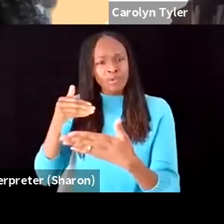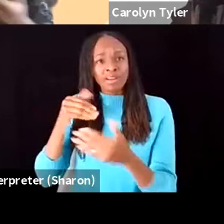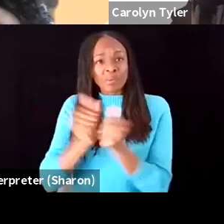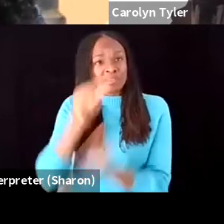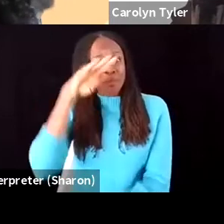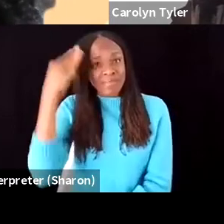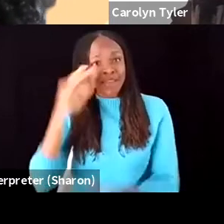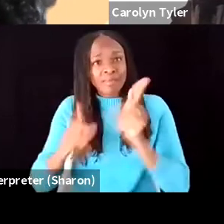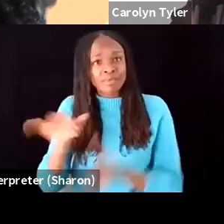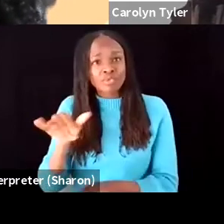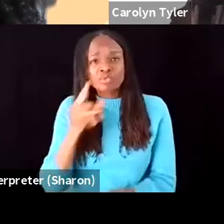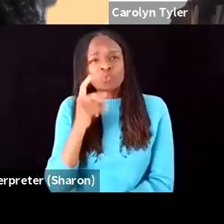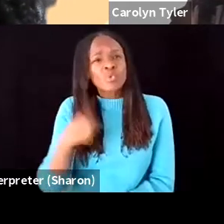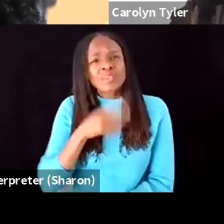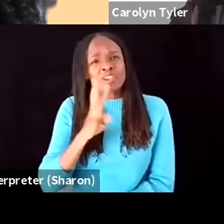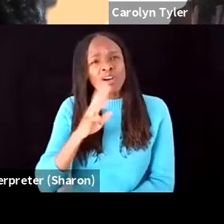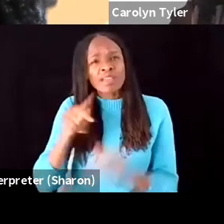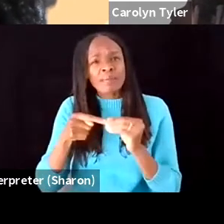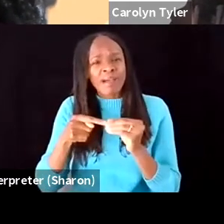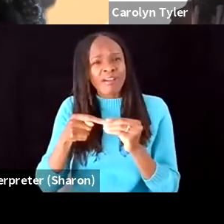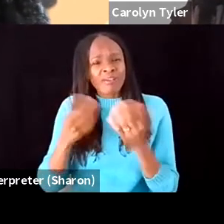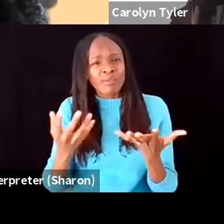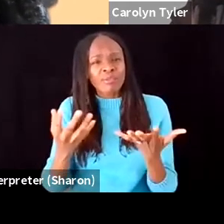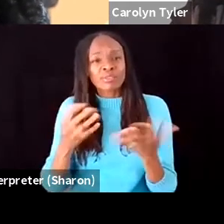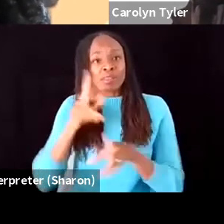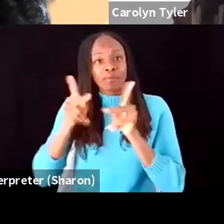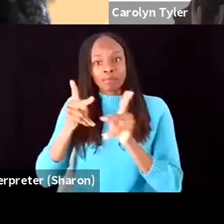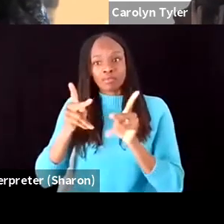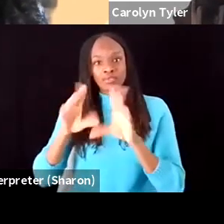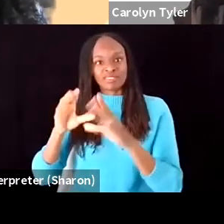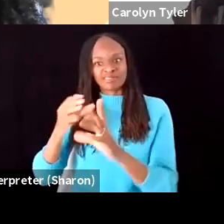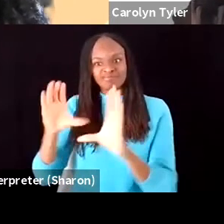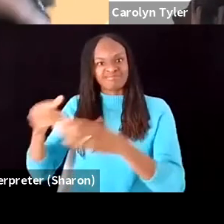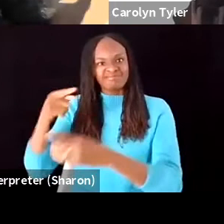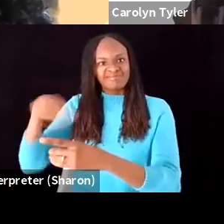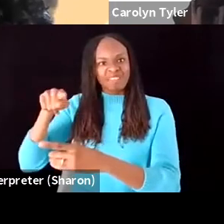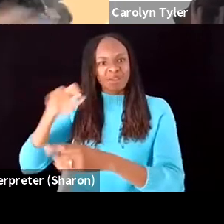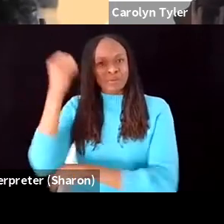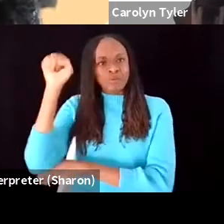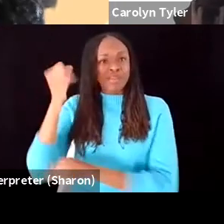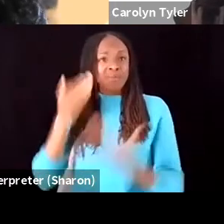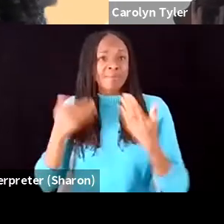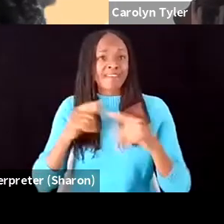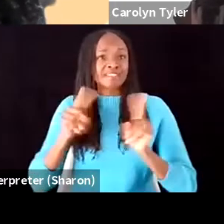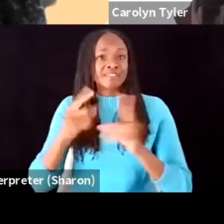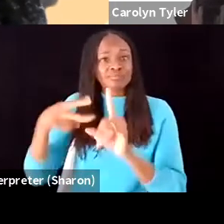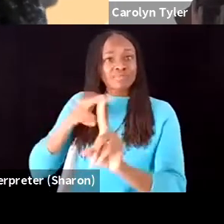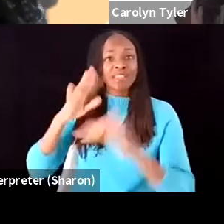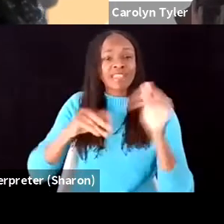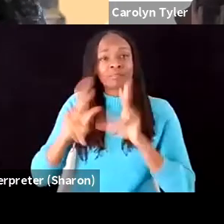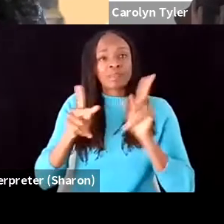too, who are we talking about when we're talking about these moments? The folks who are protesting might have a different view than some of the folks who've lived